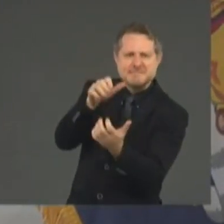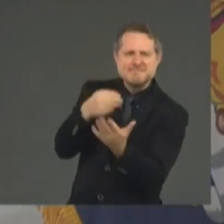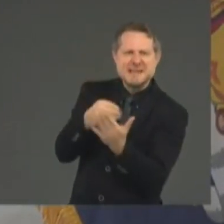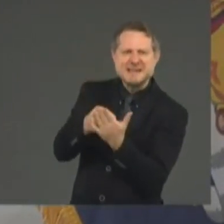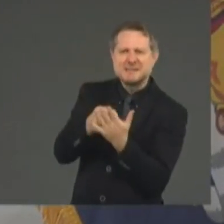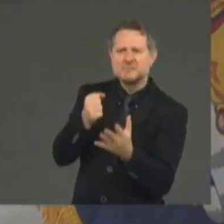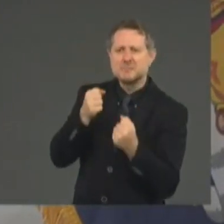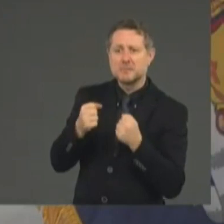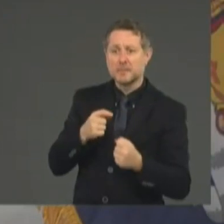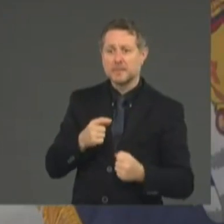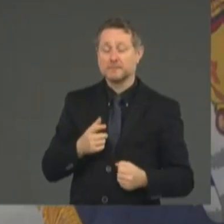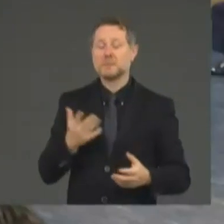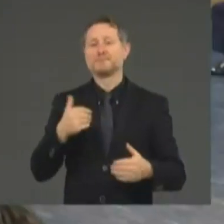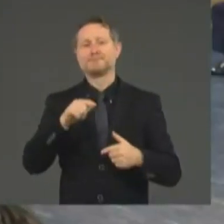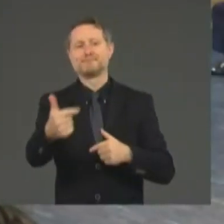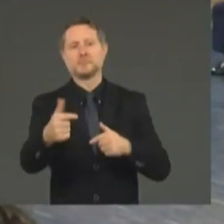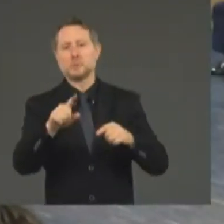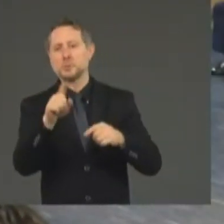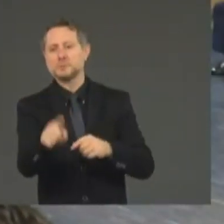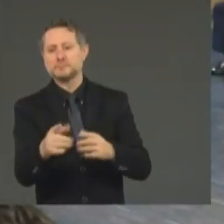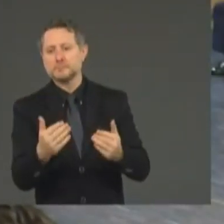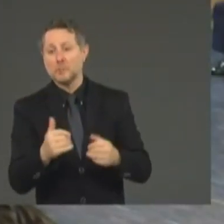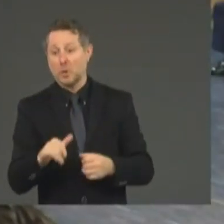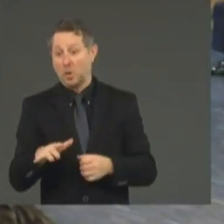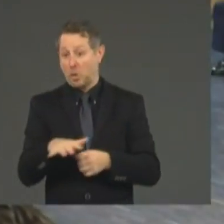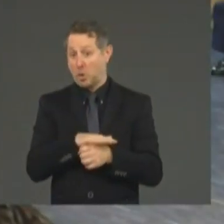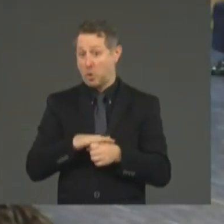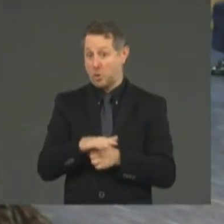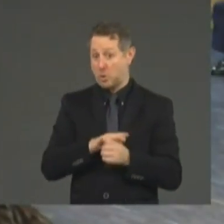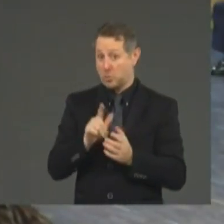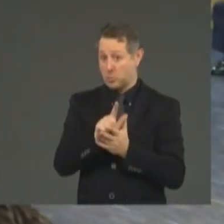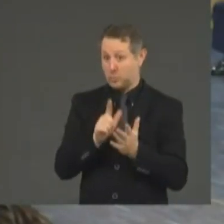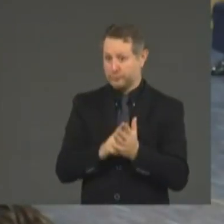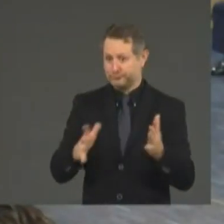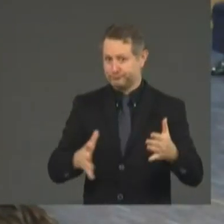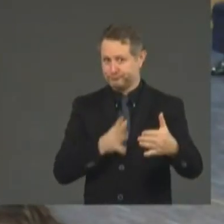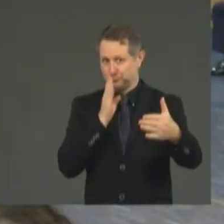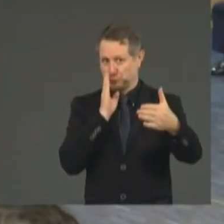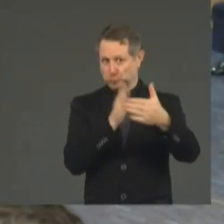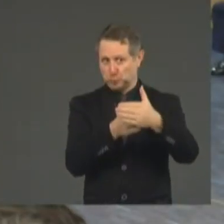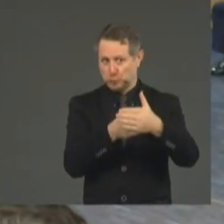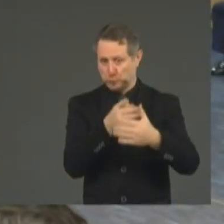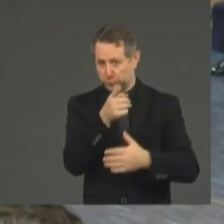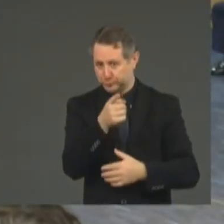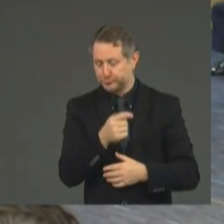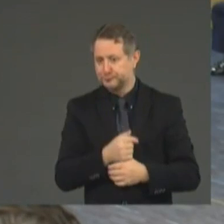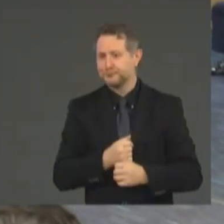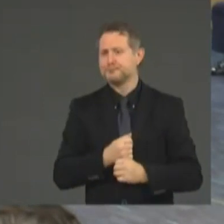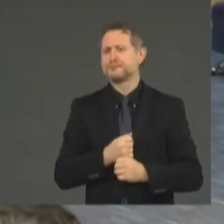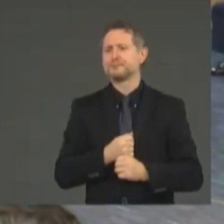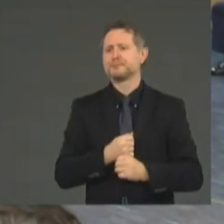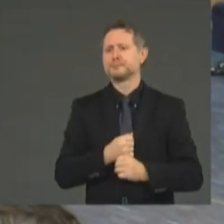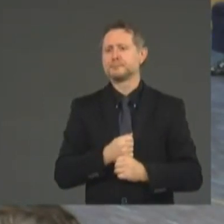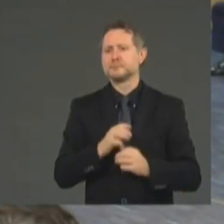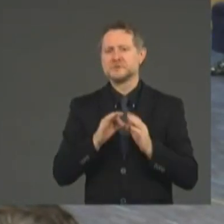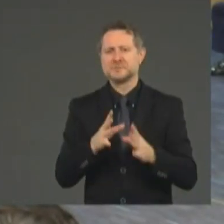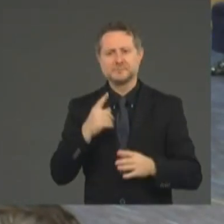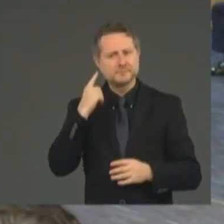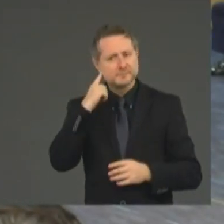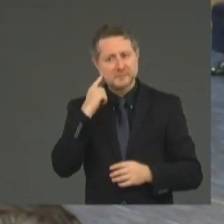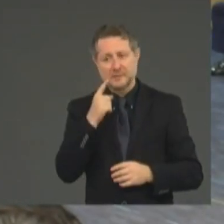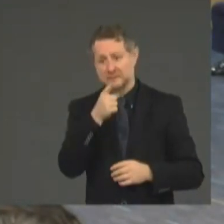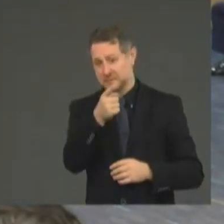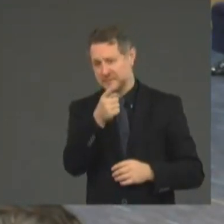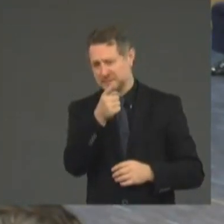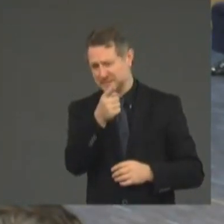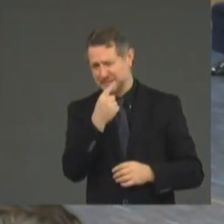So, Governor, a local law firm has filed a suit in federal court against you and against the Attorney General. In its claim,